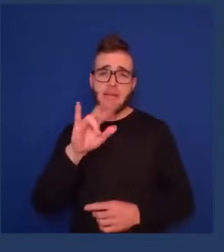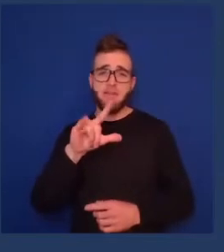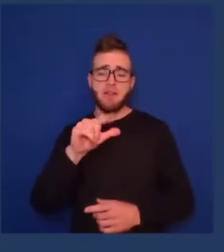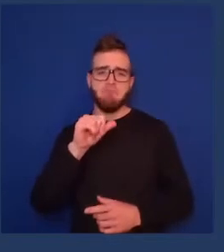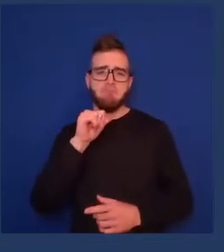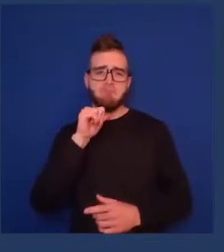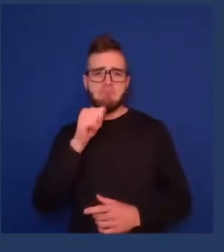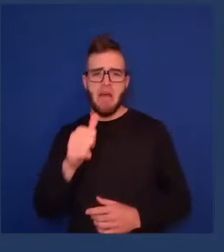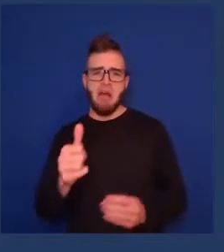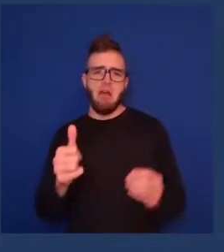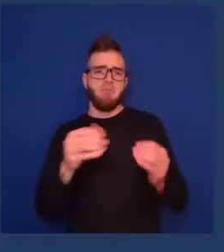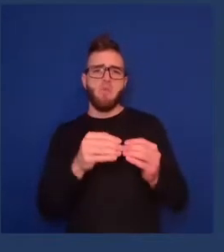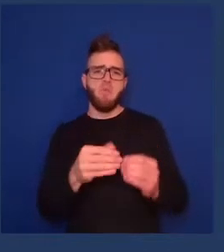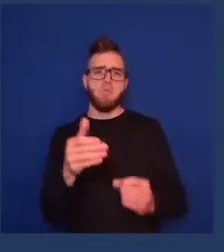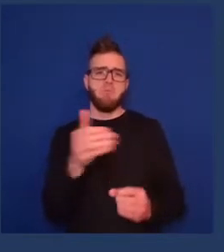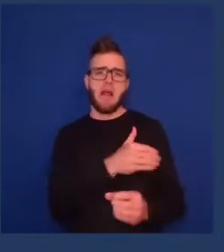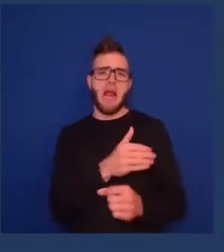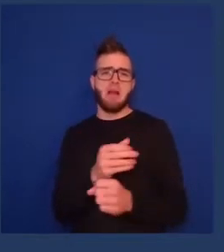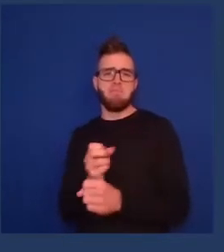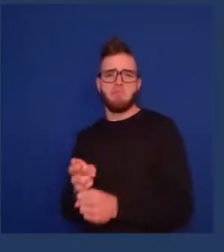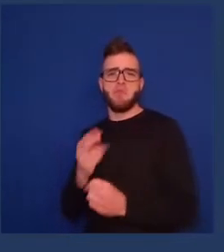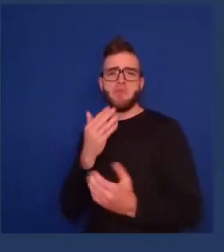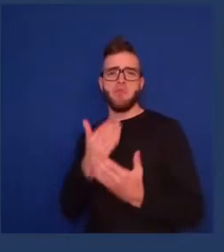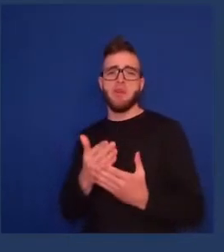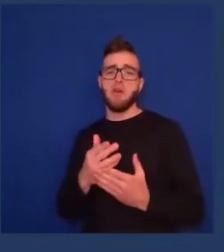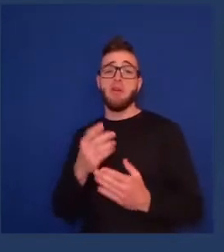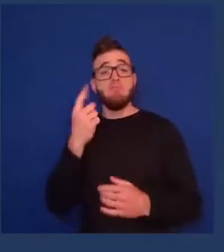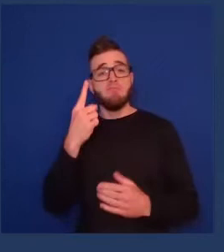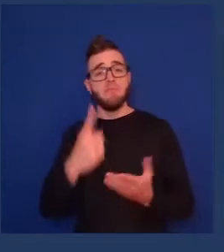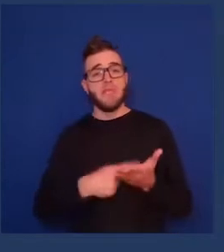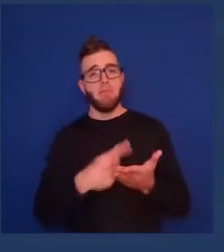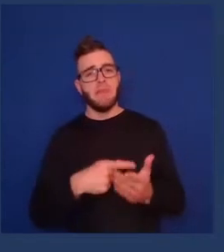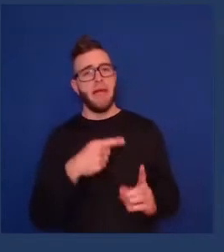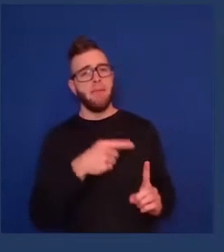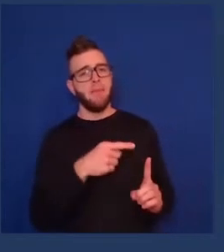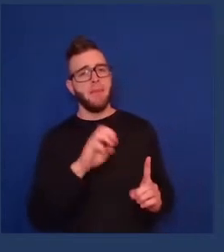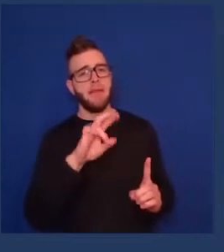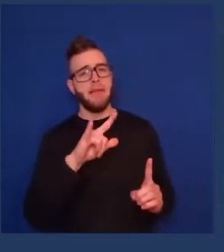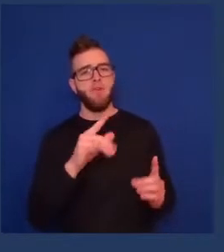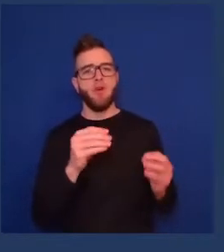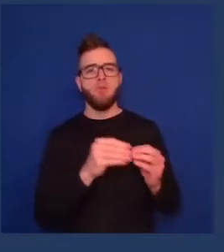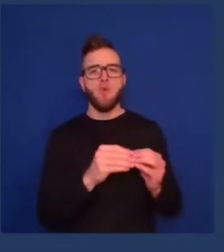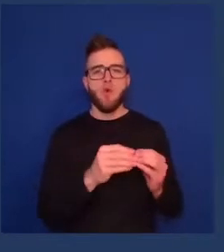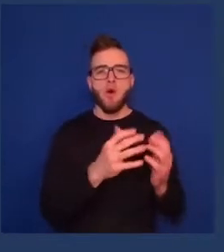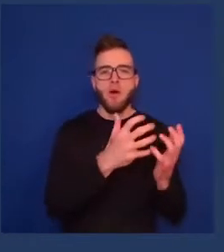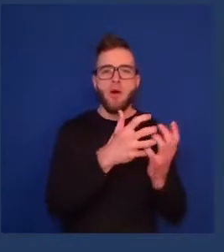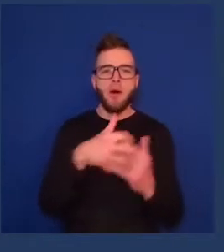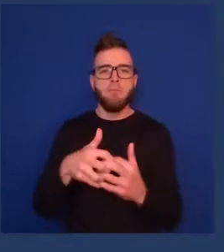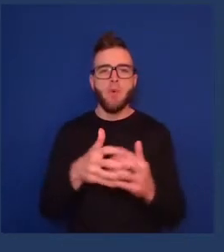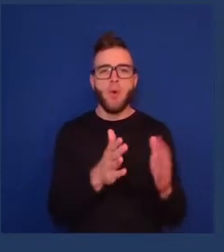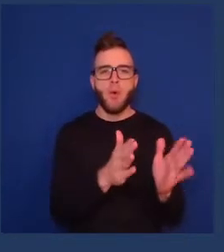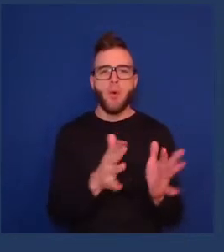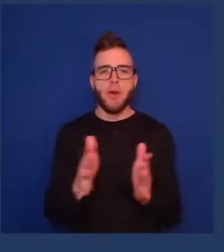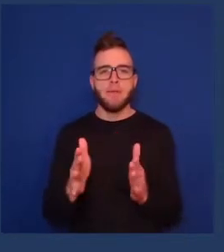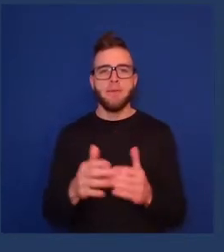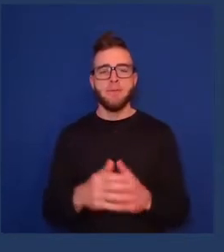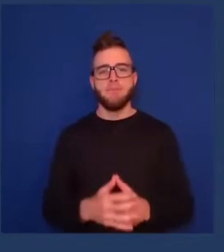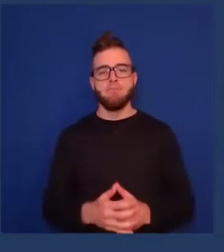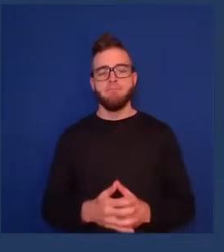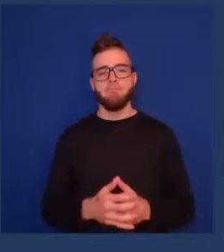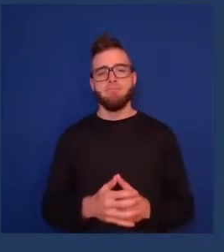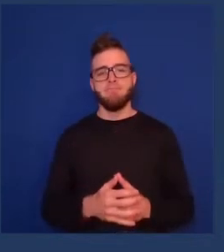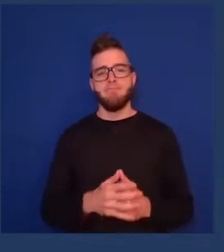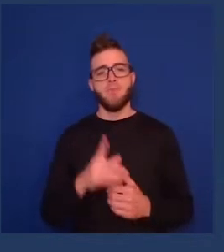And his response, with his very lilting kind of light voice, was, no, evil is not more powerful than good, but sometimes it's better